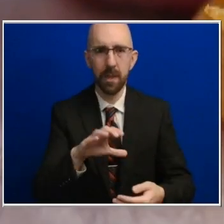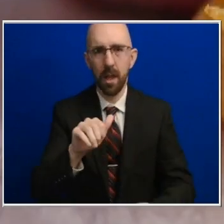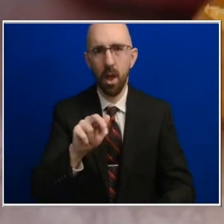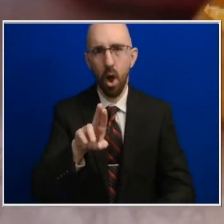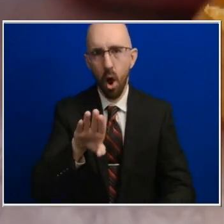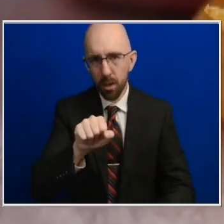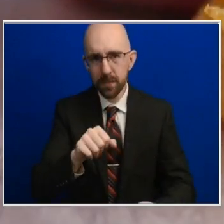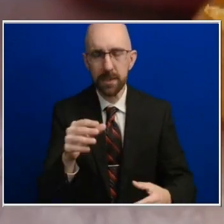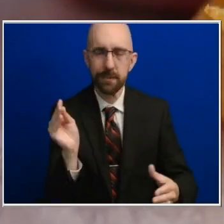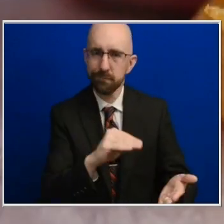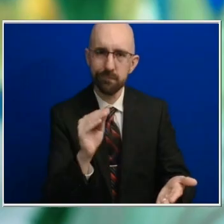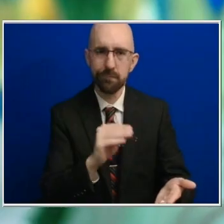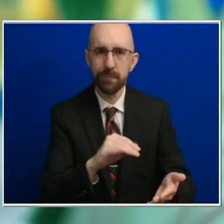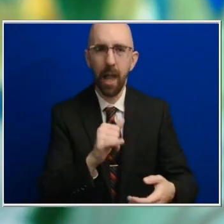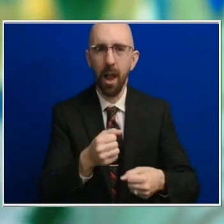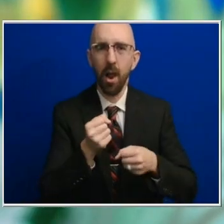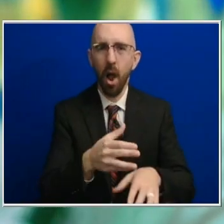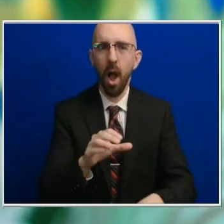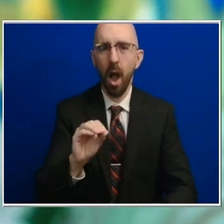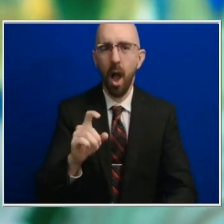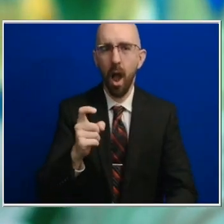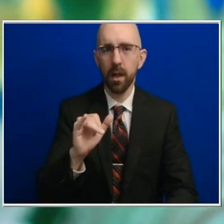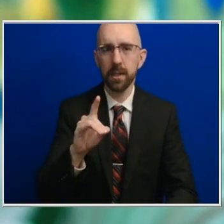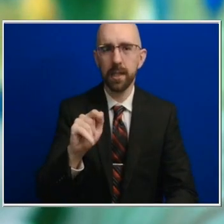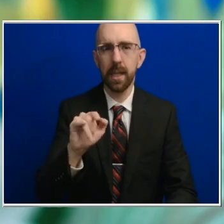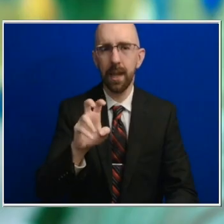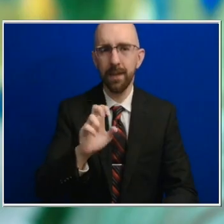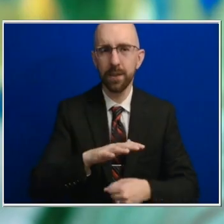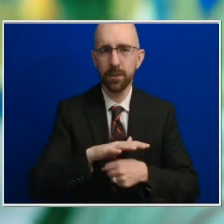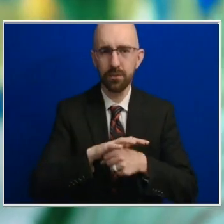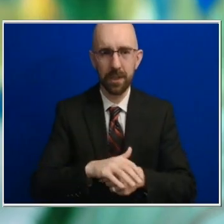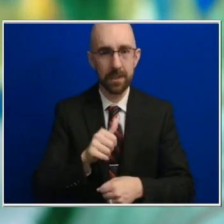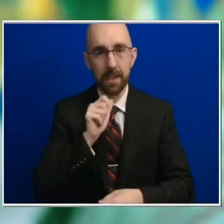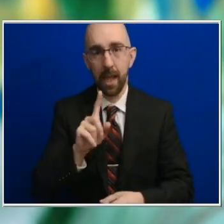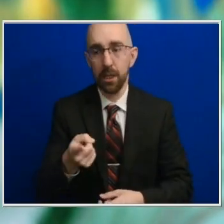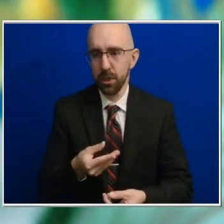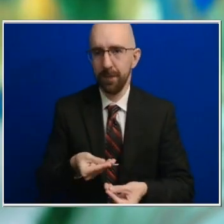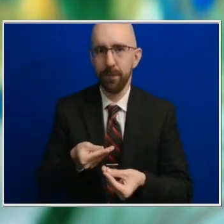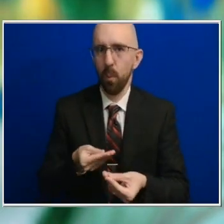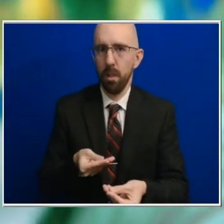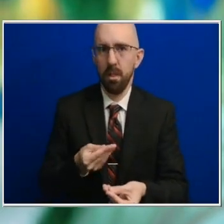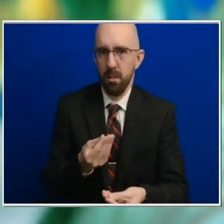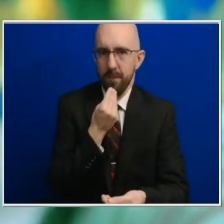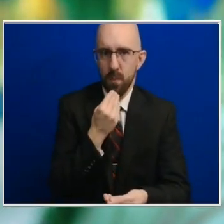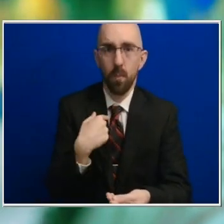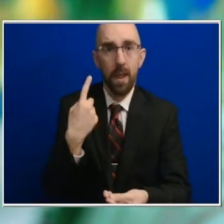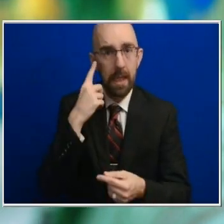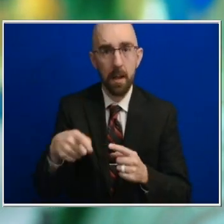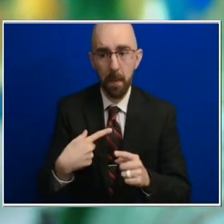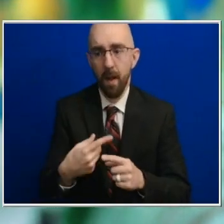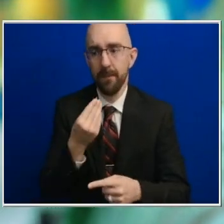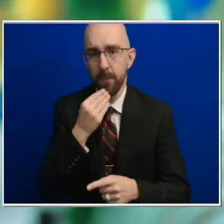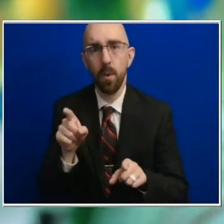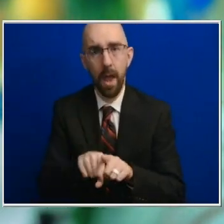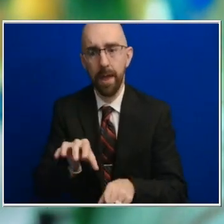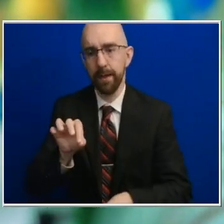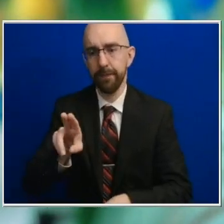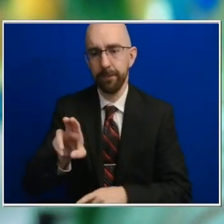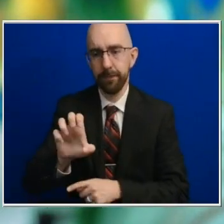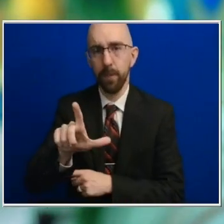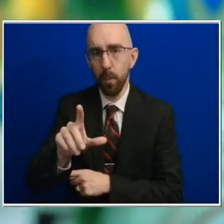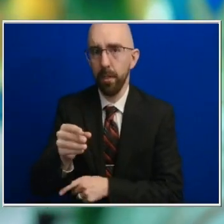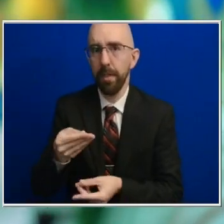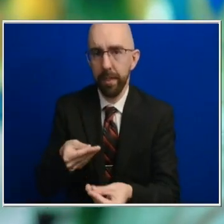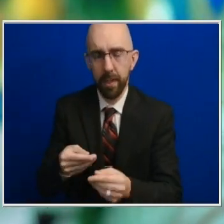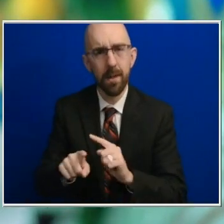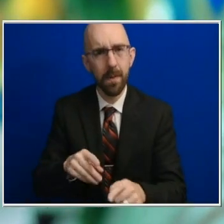cause oxidative stress. Food is not just fuel. I mean, we've thought about food as fuel for a very long time, but food is